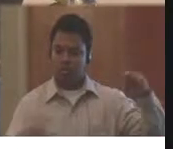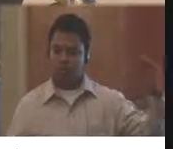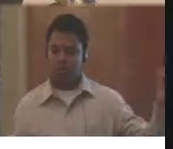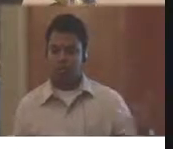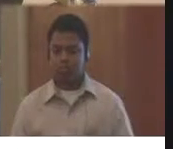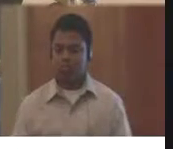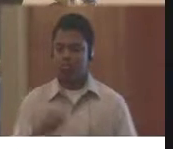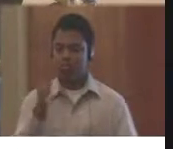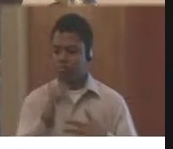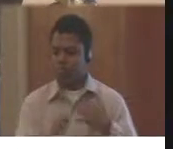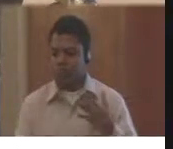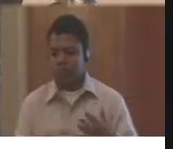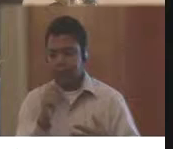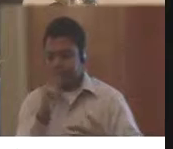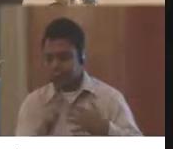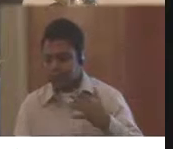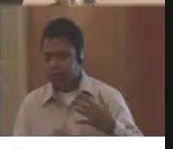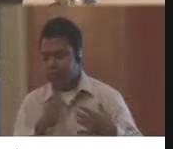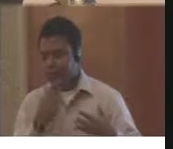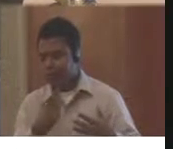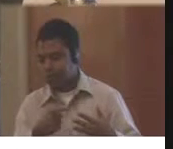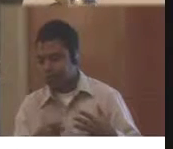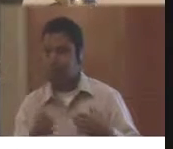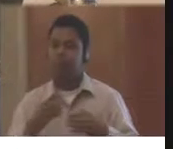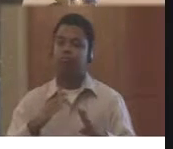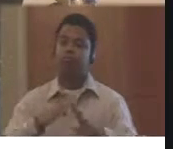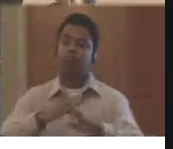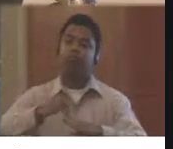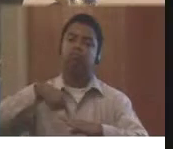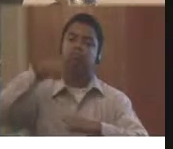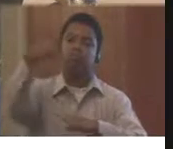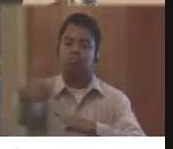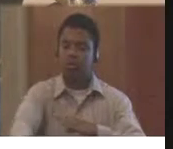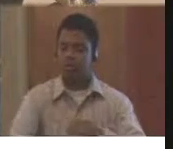watershed management, cultural aspects, among others.